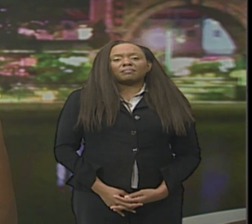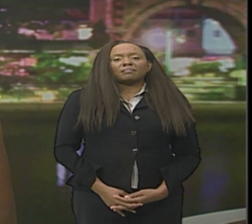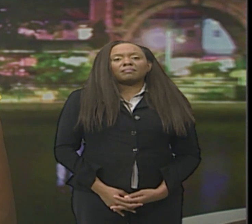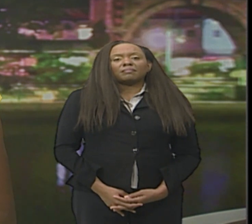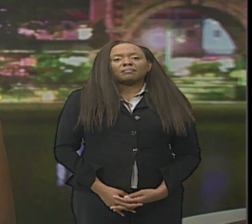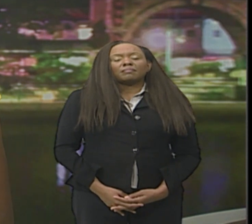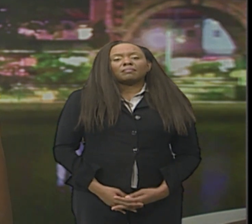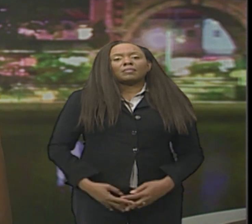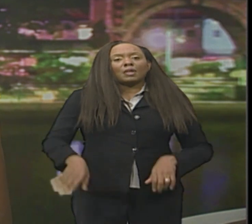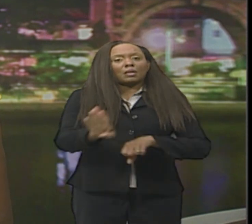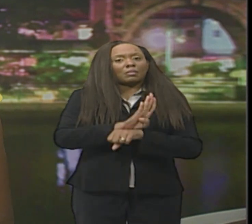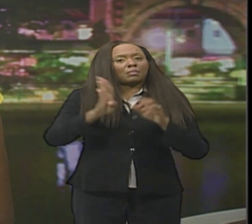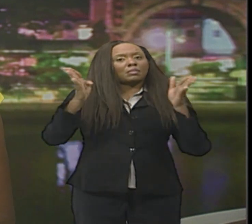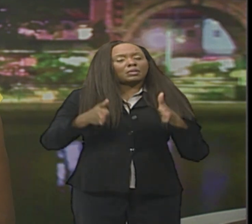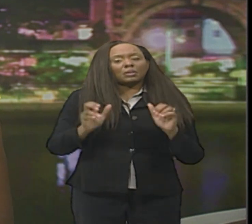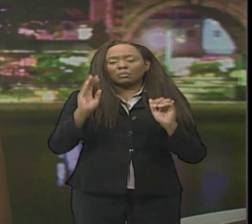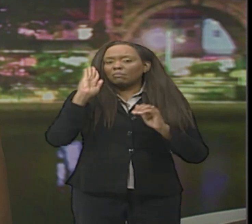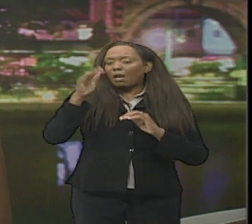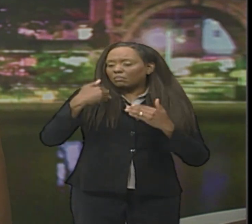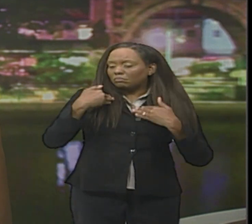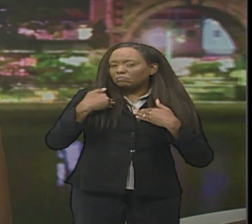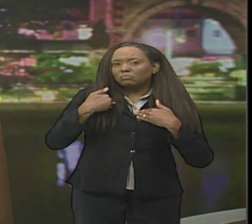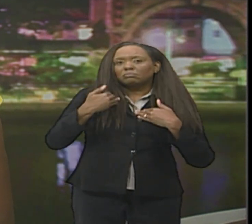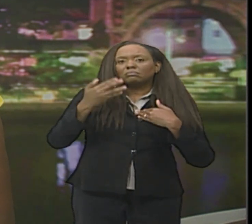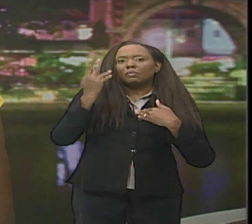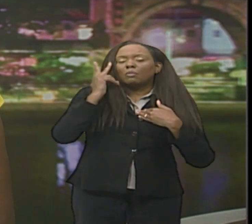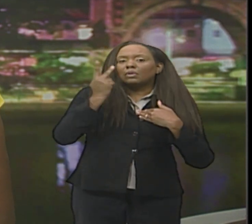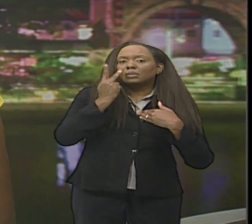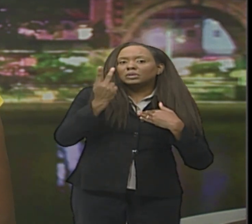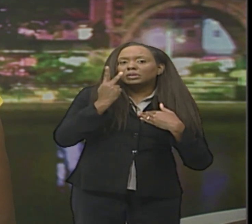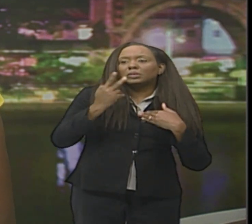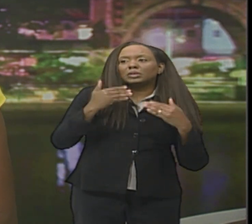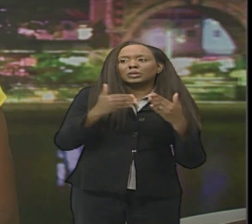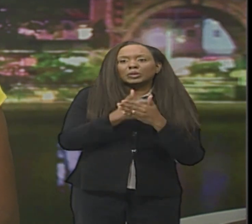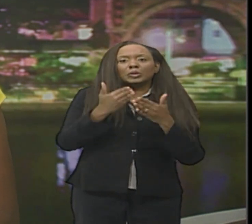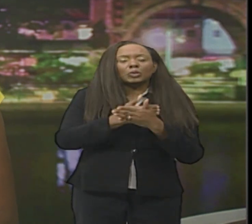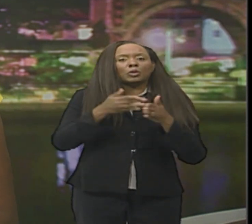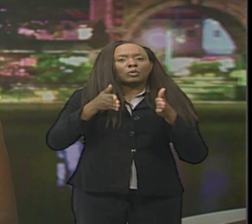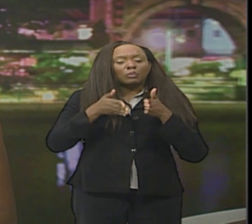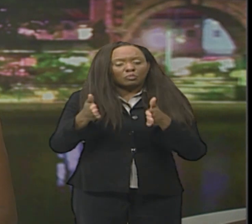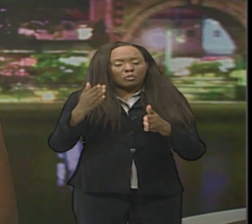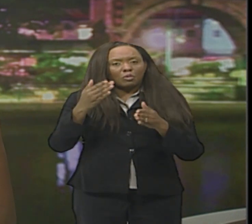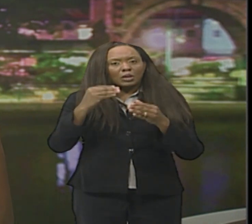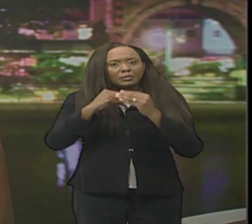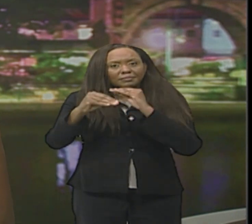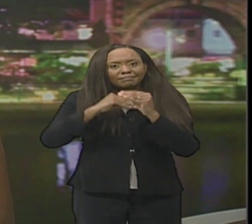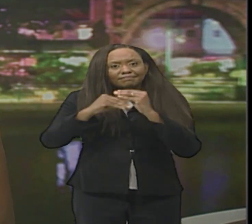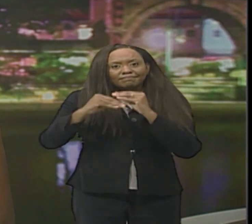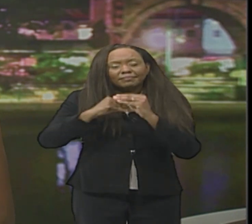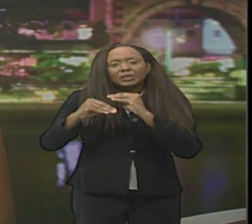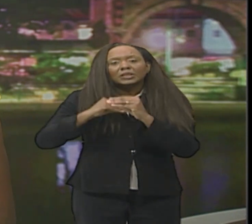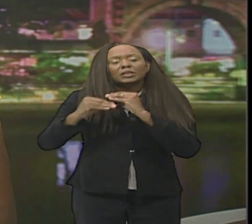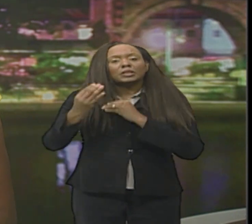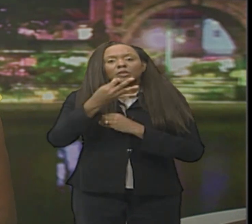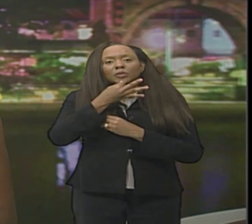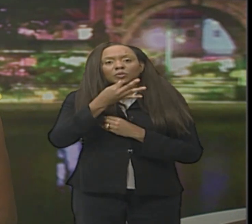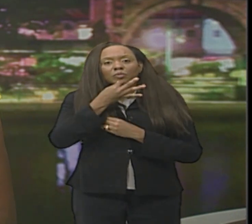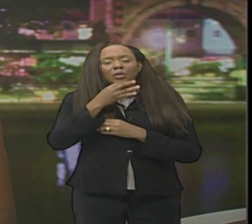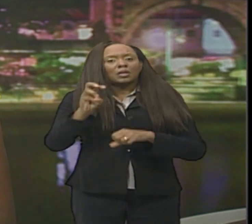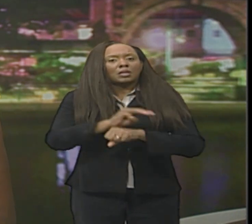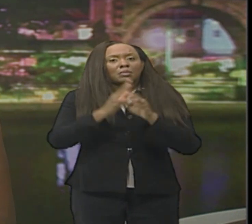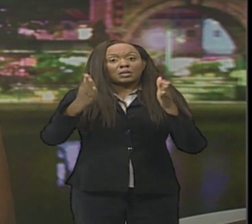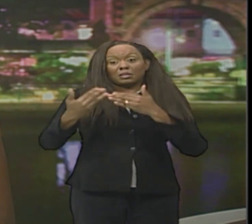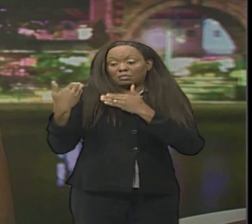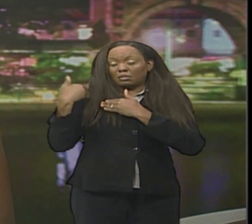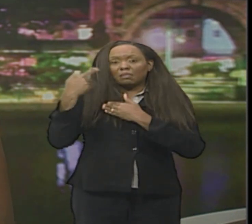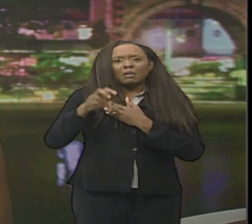Well, Barbadians can expect some major road repairs in short order. This was the assurance of Minister of Transport, Works and